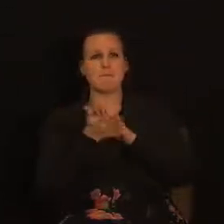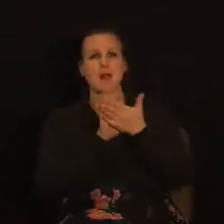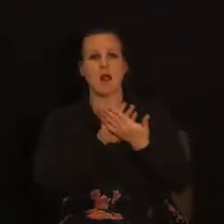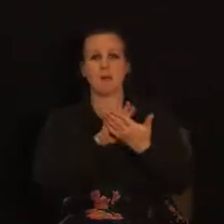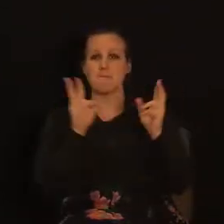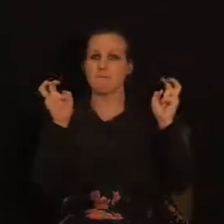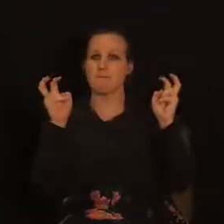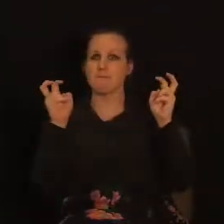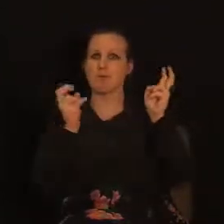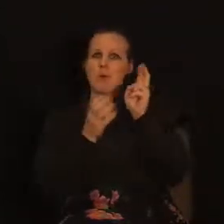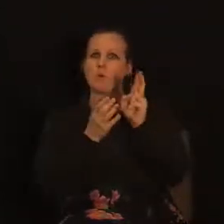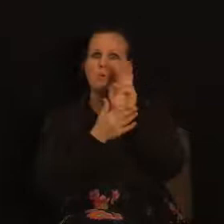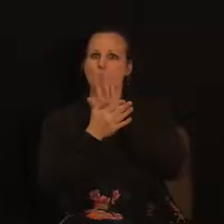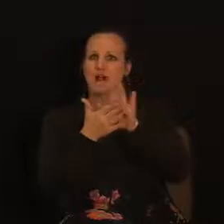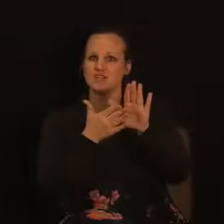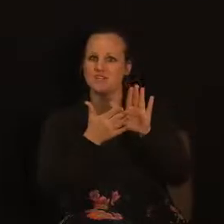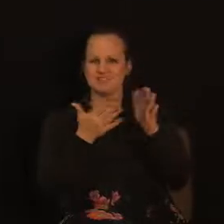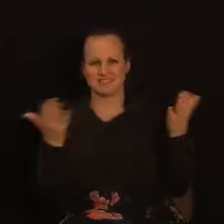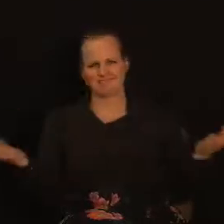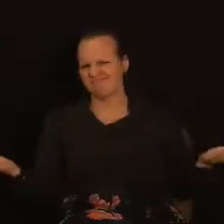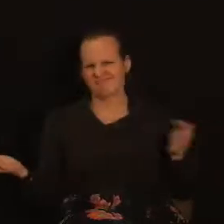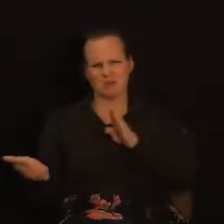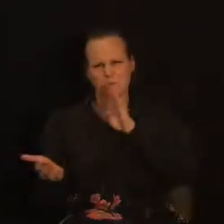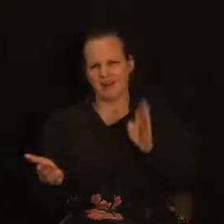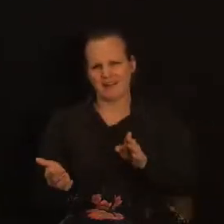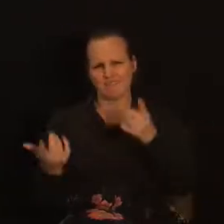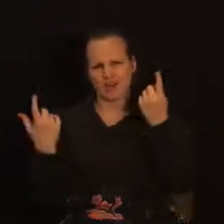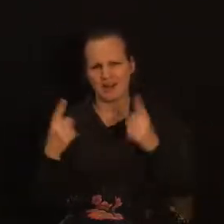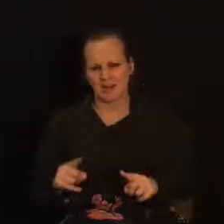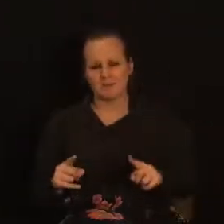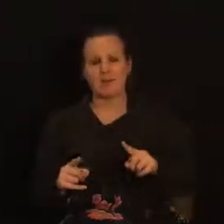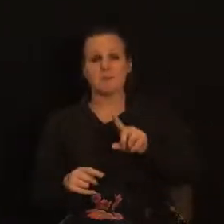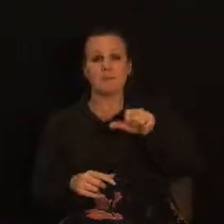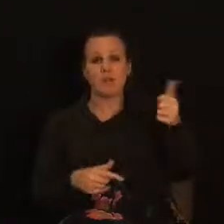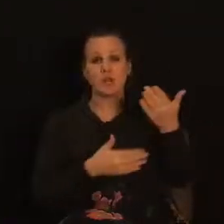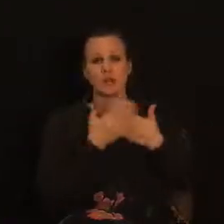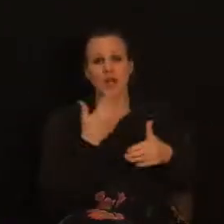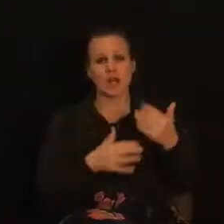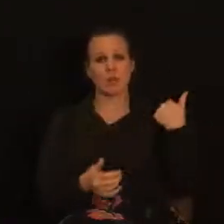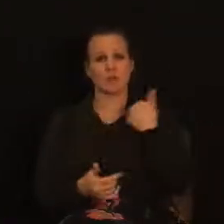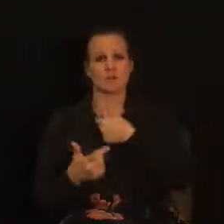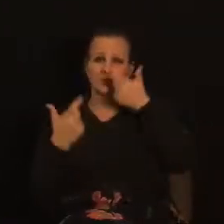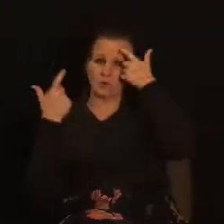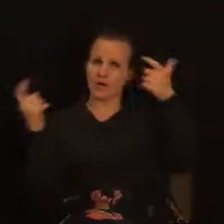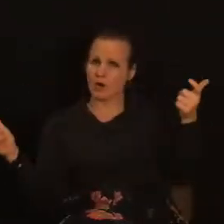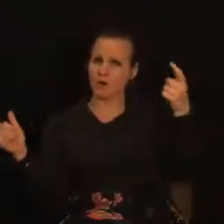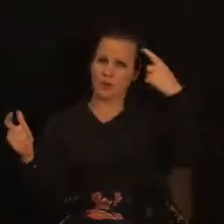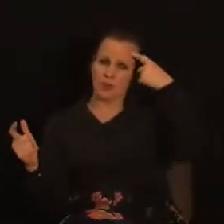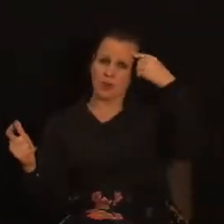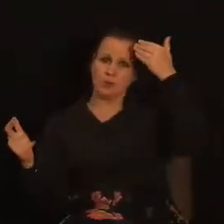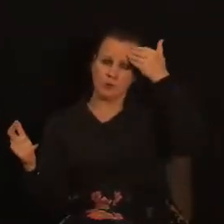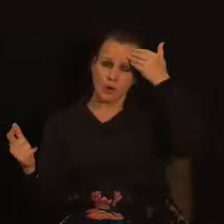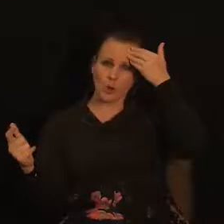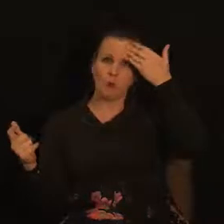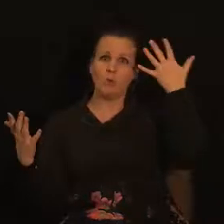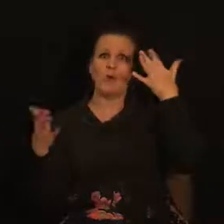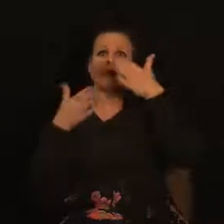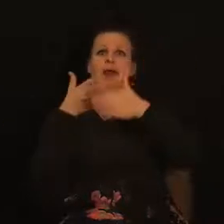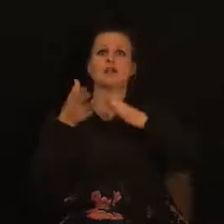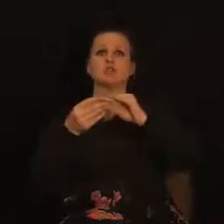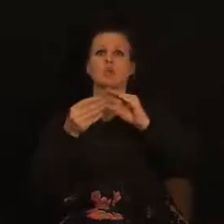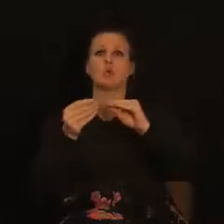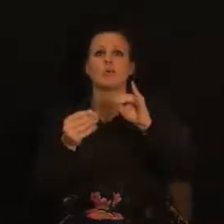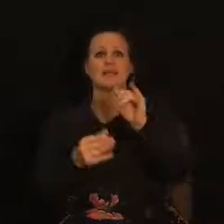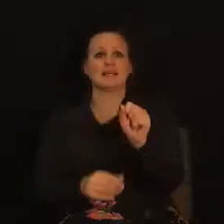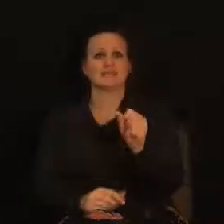never going to happen. But then on the other hand, we're so arrogant that we think we know what the end story is. That